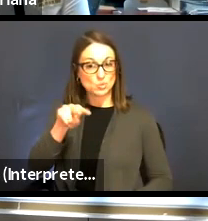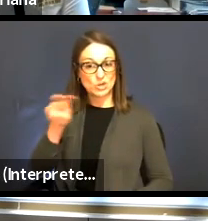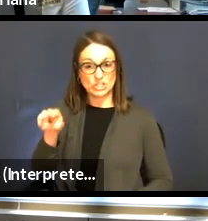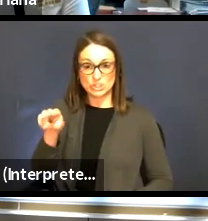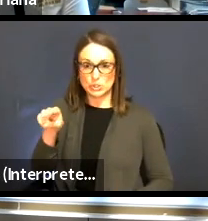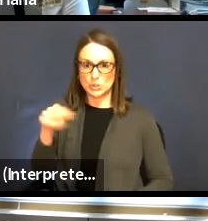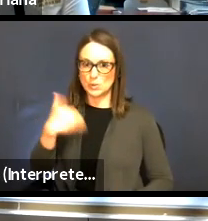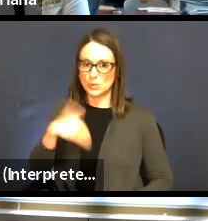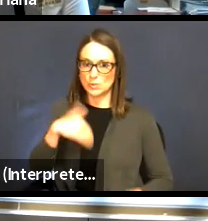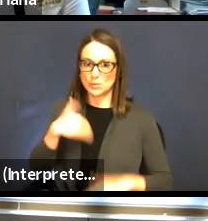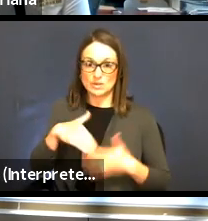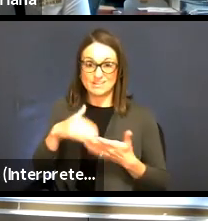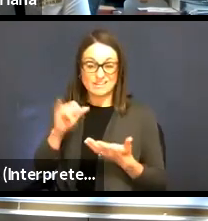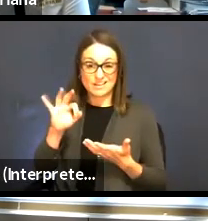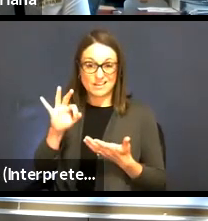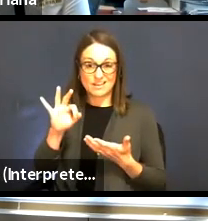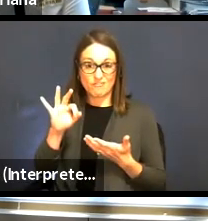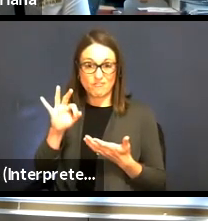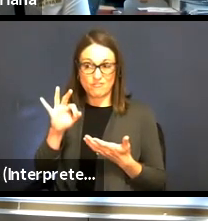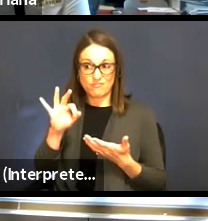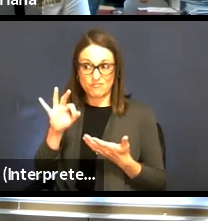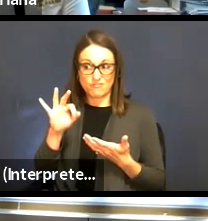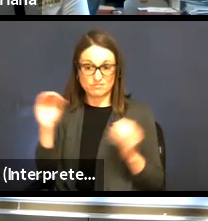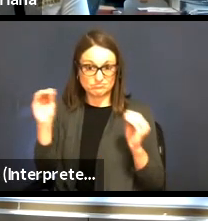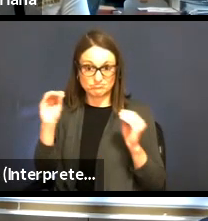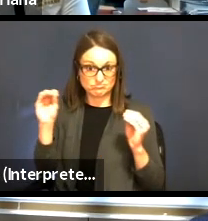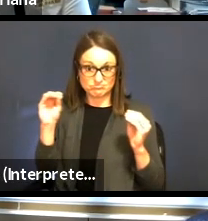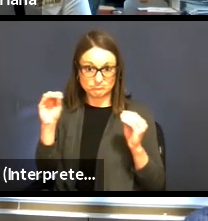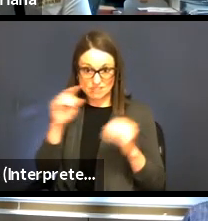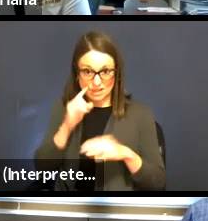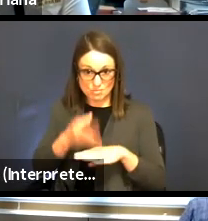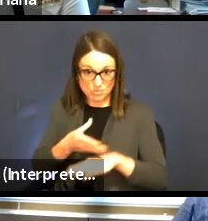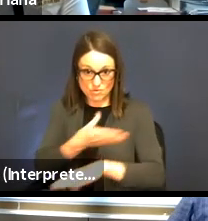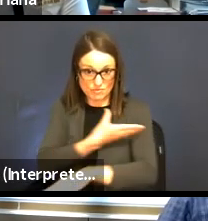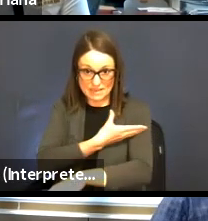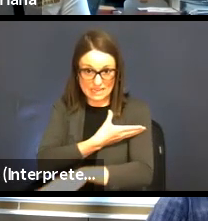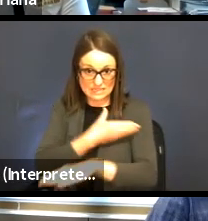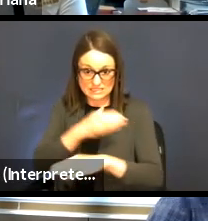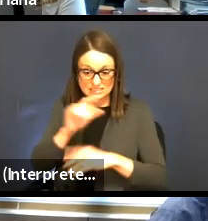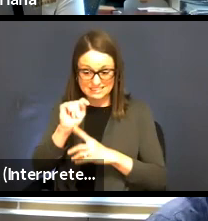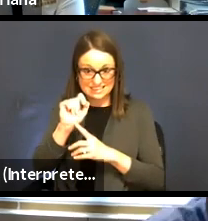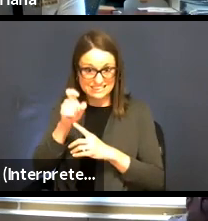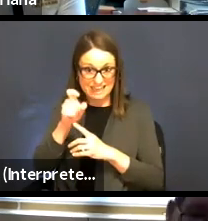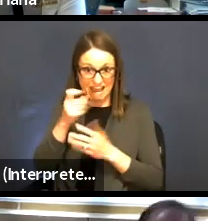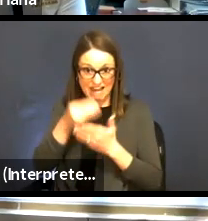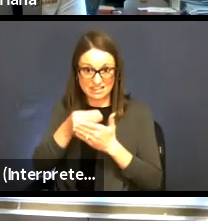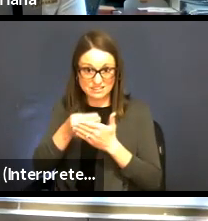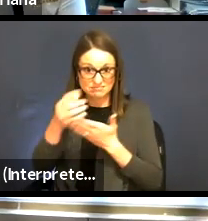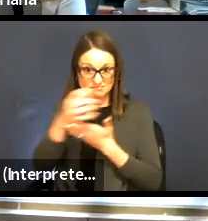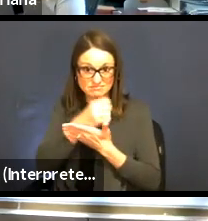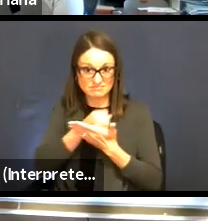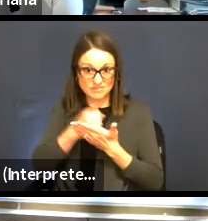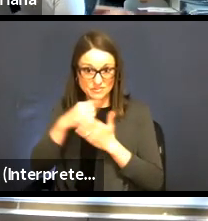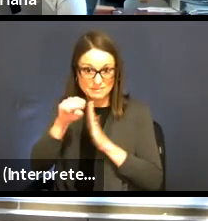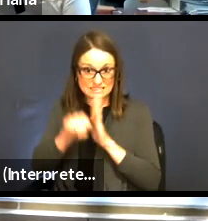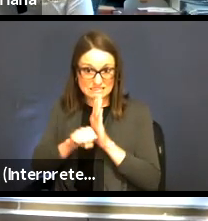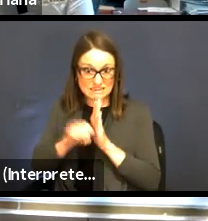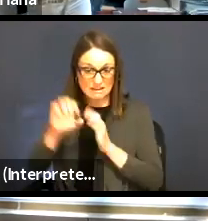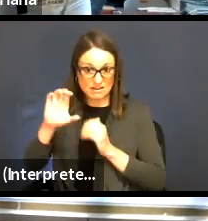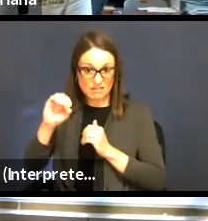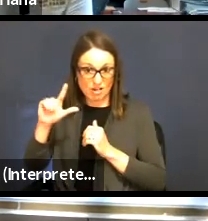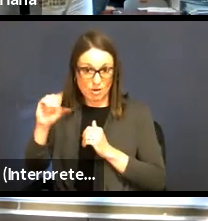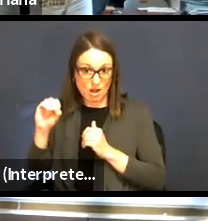there is not a significant improvement in tax revenue in the state of Colorado. And if